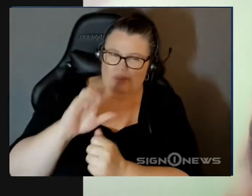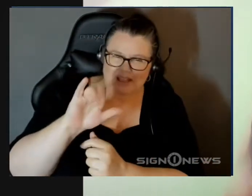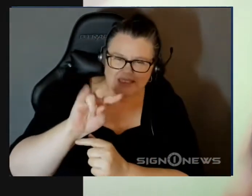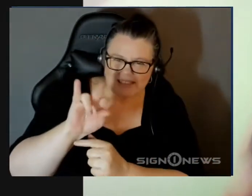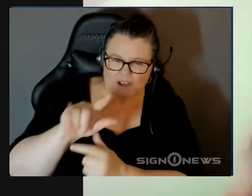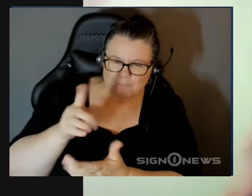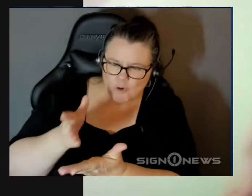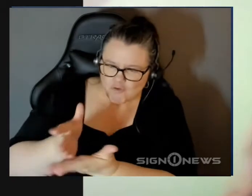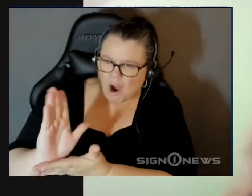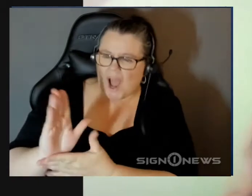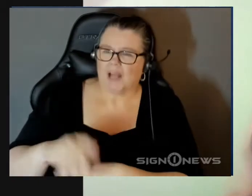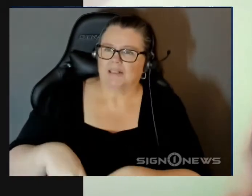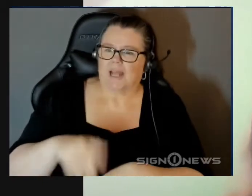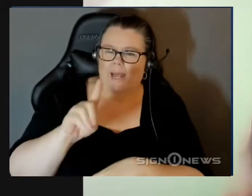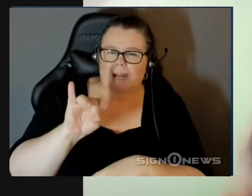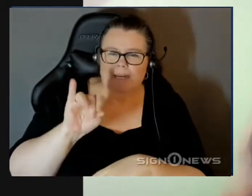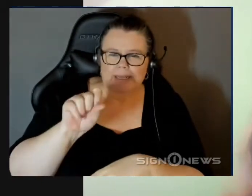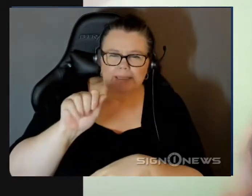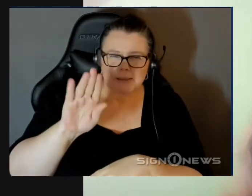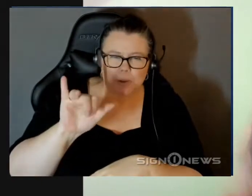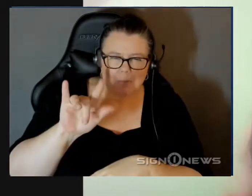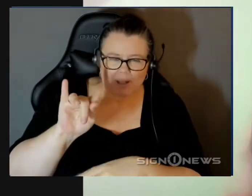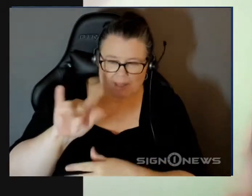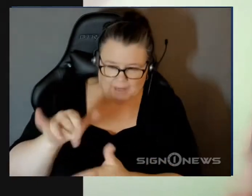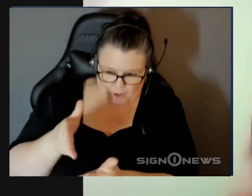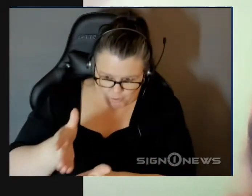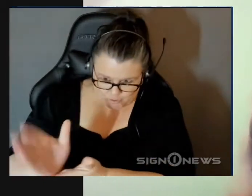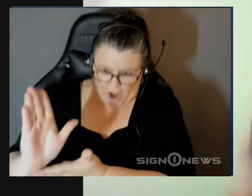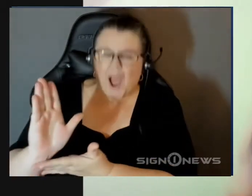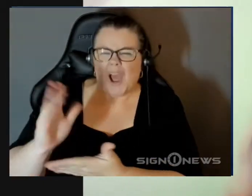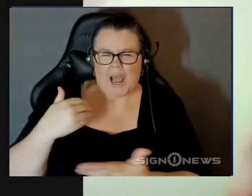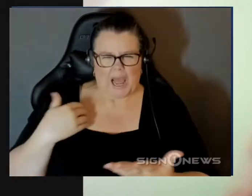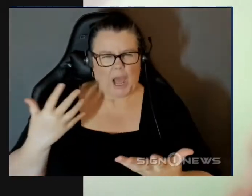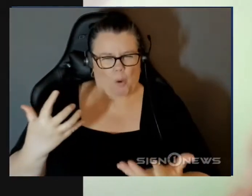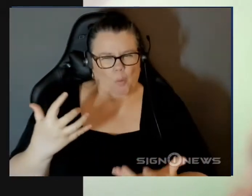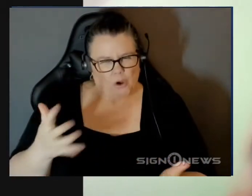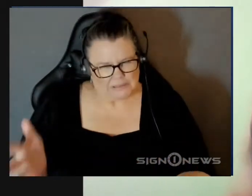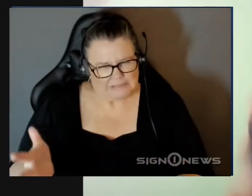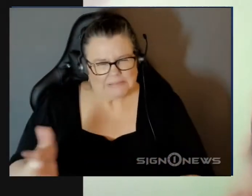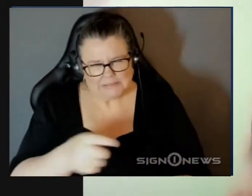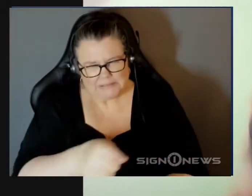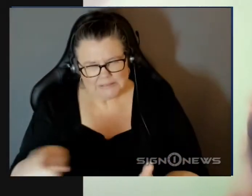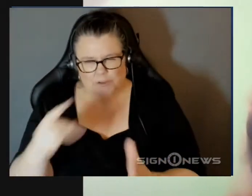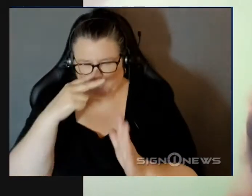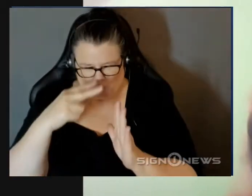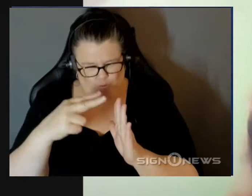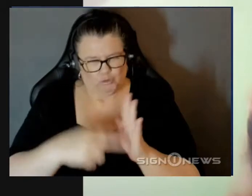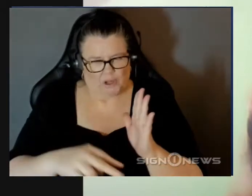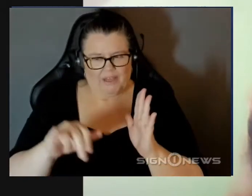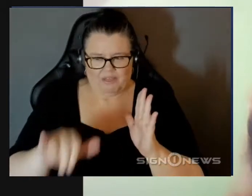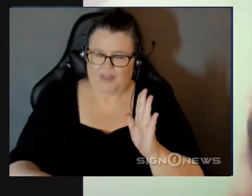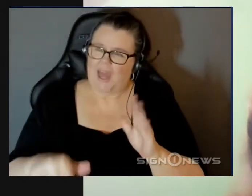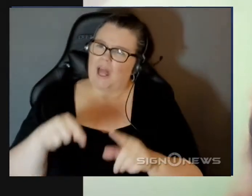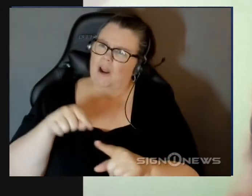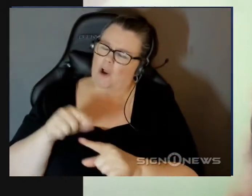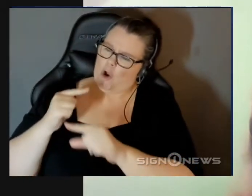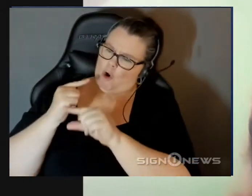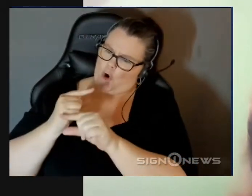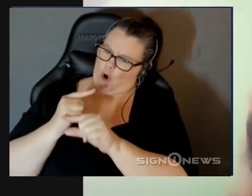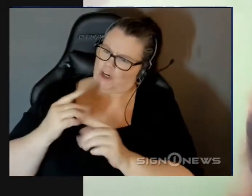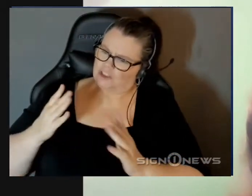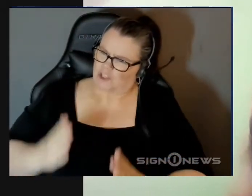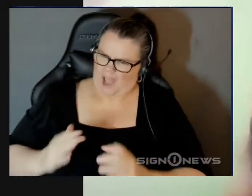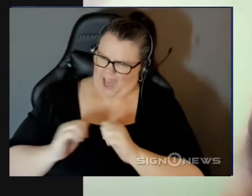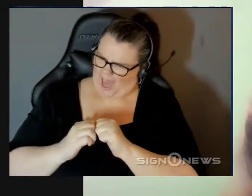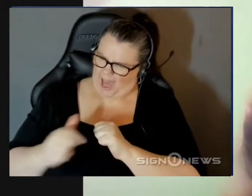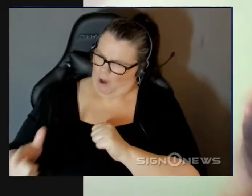really encourage people to look at that particular resource too, in thinking through how guardianship can impact people, because it really provided this overview